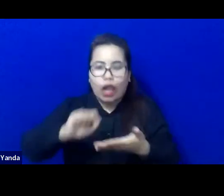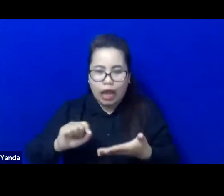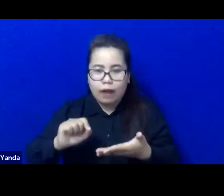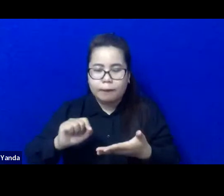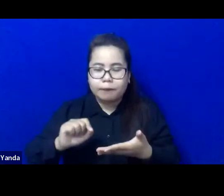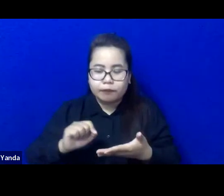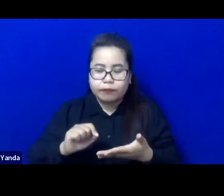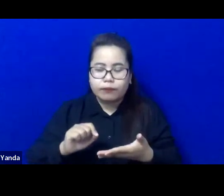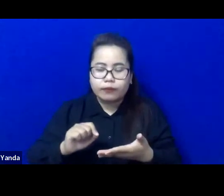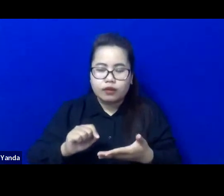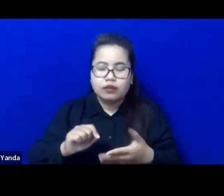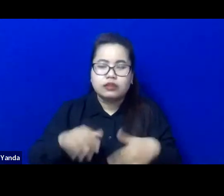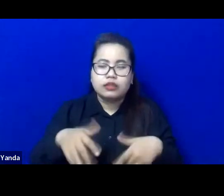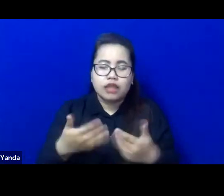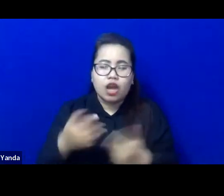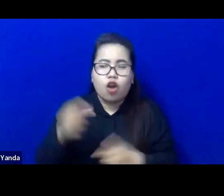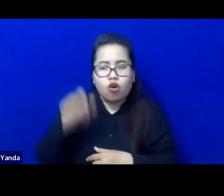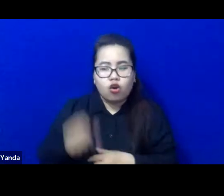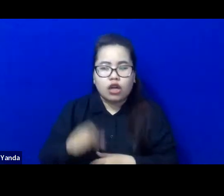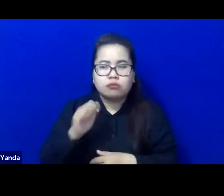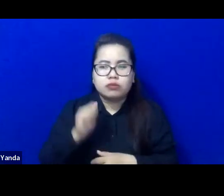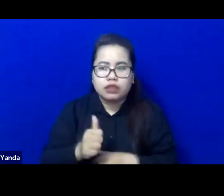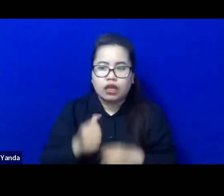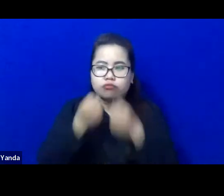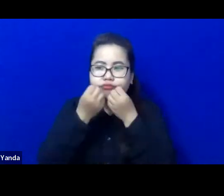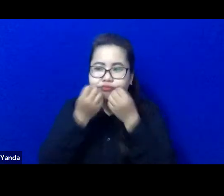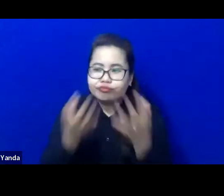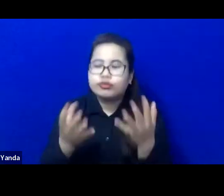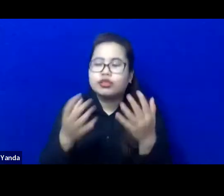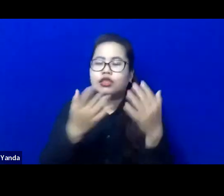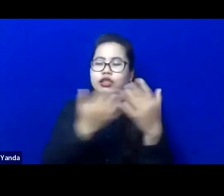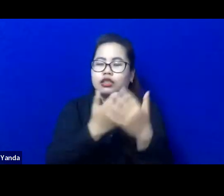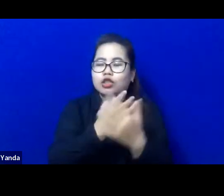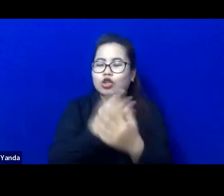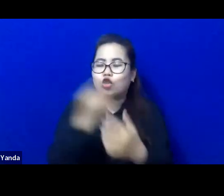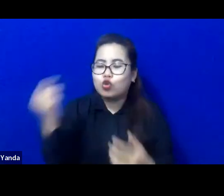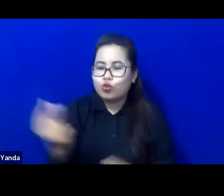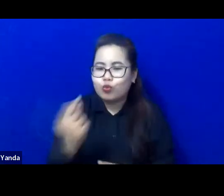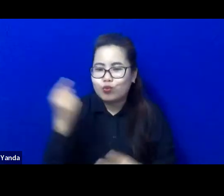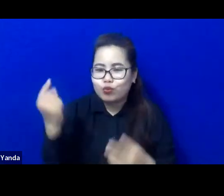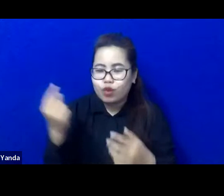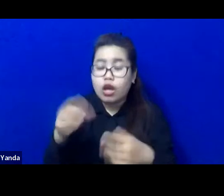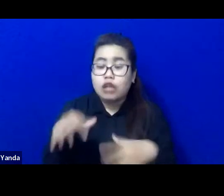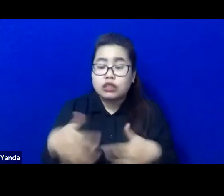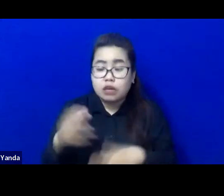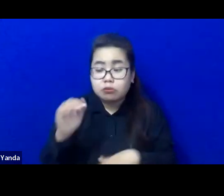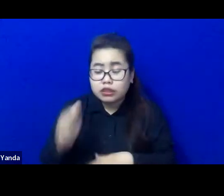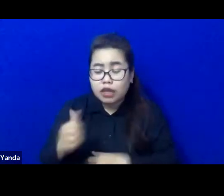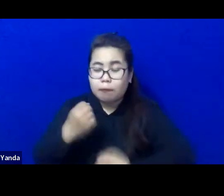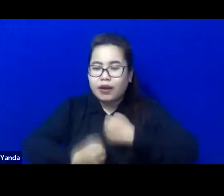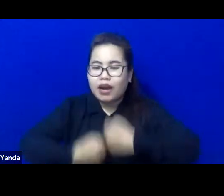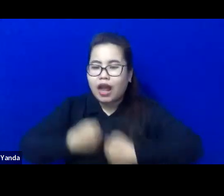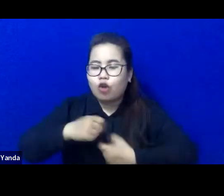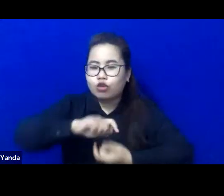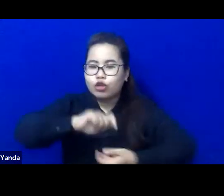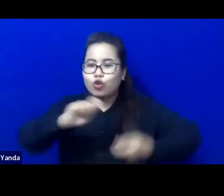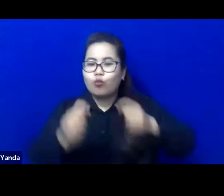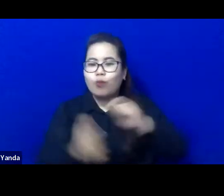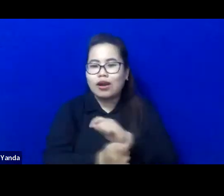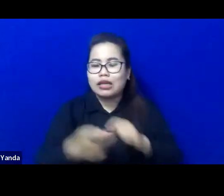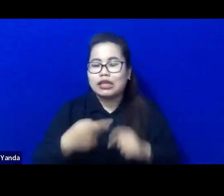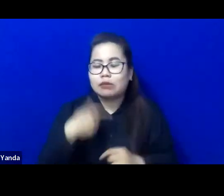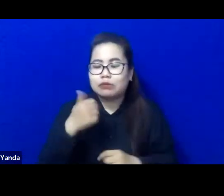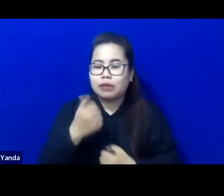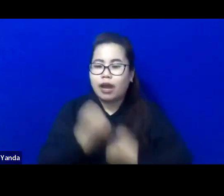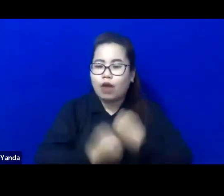participate, so we can make a big difference. One really important point, though, is this not just happening in children, and there's going to be a lot of young